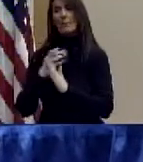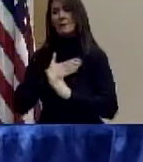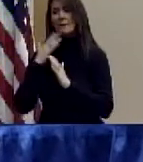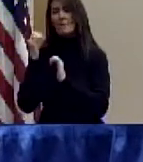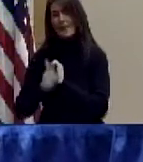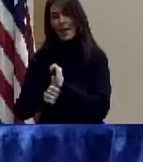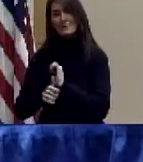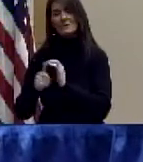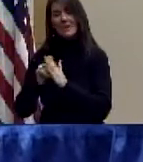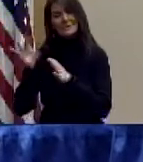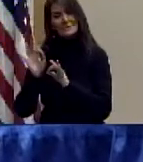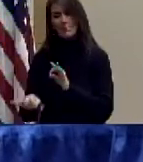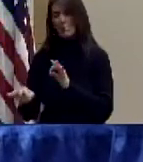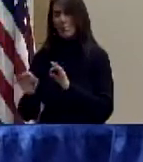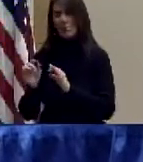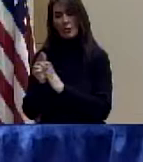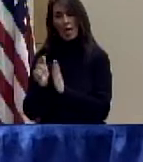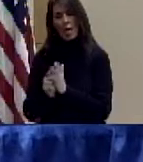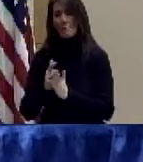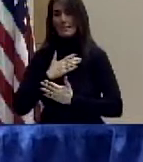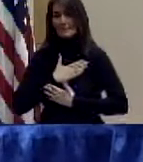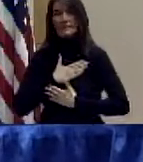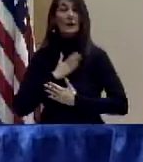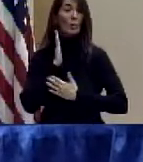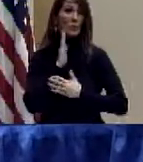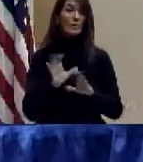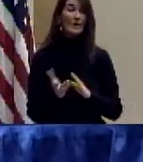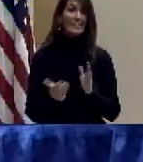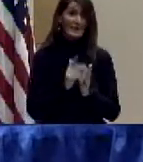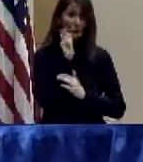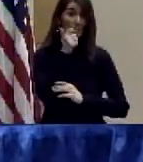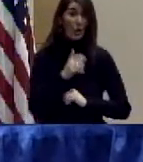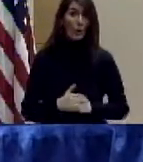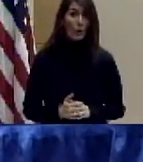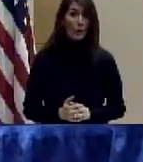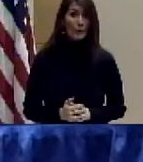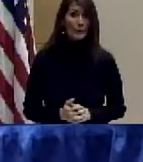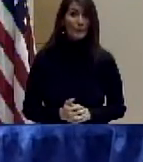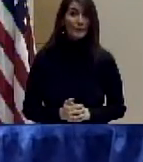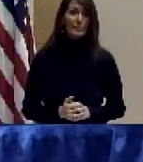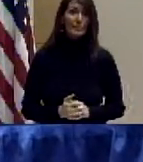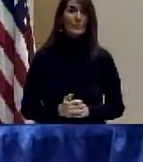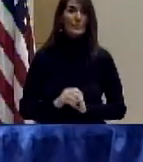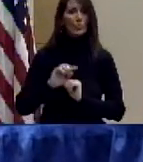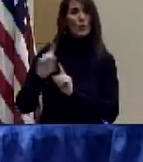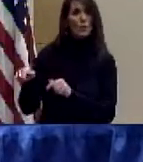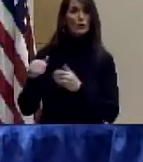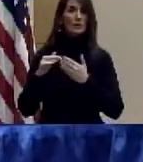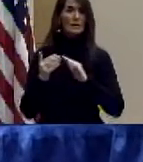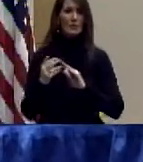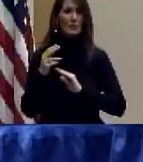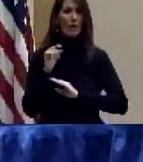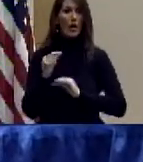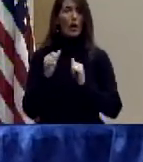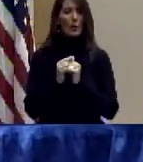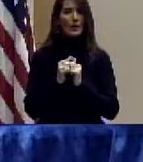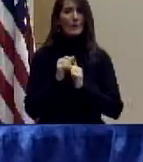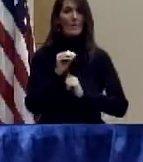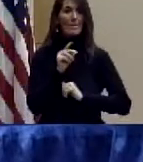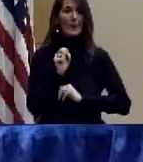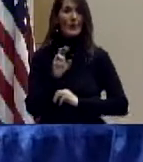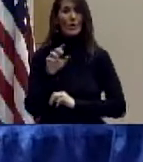legislation statewide. We'll be doing it again tomorrow at an event down at City Hall with Mayor Lovely